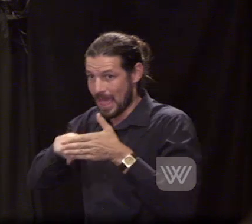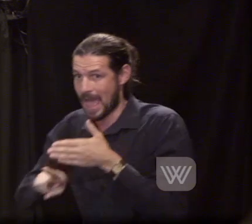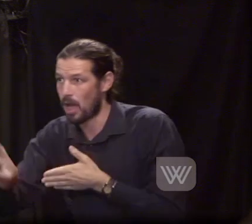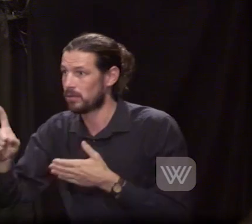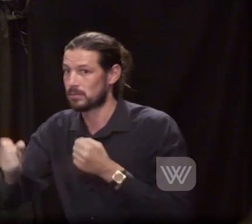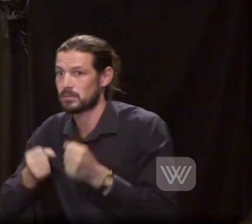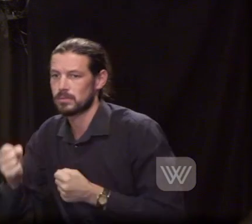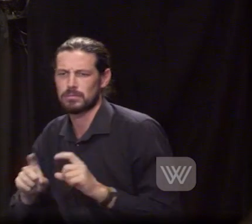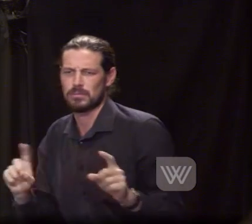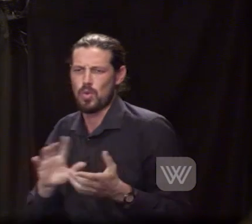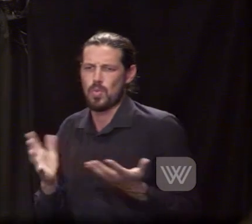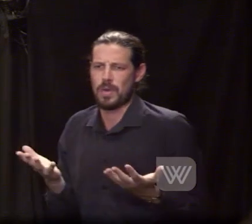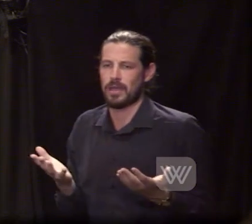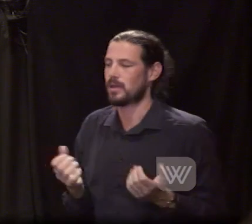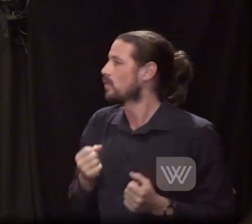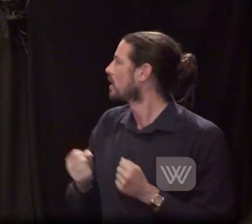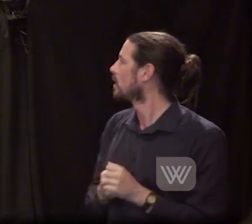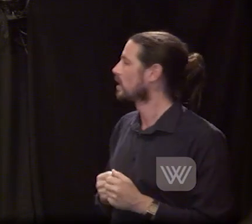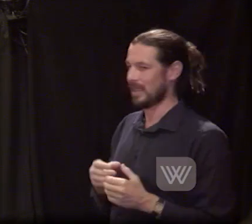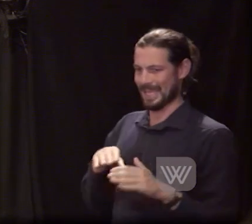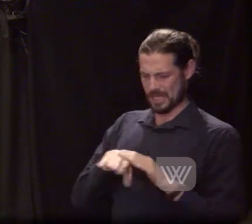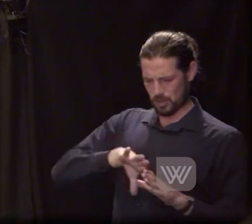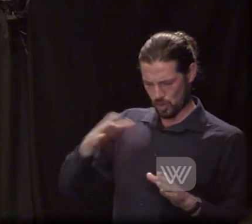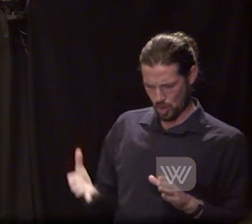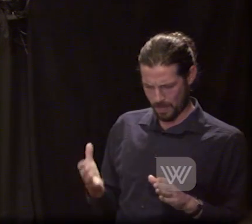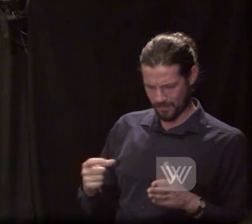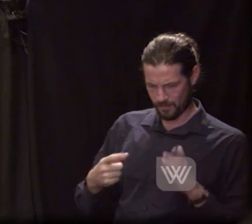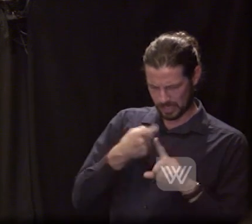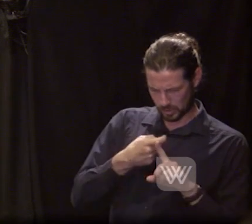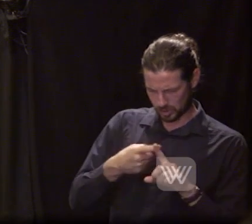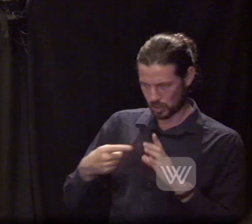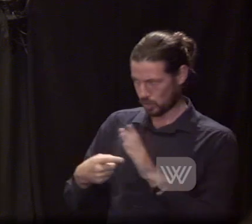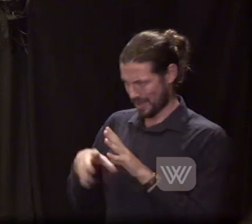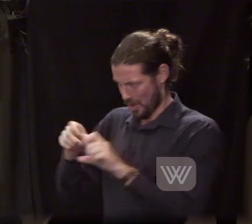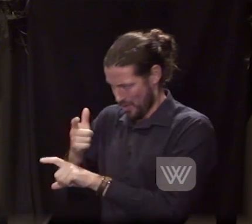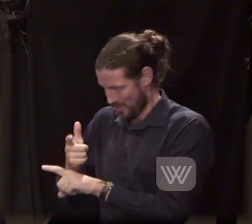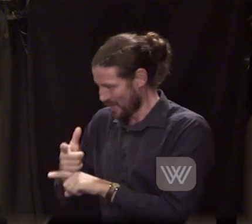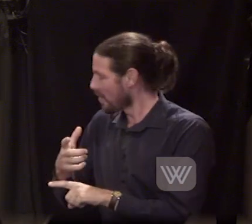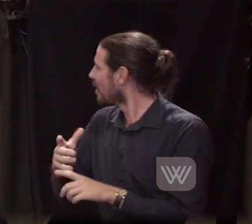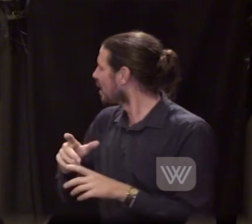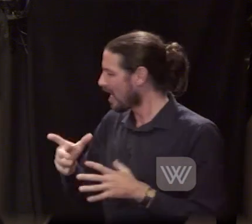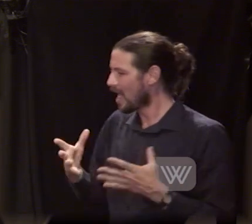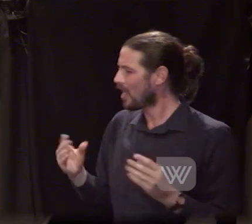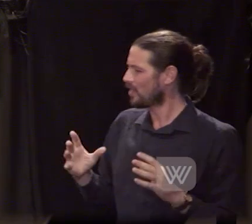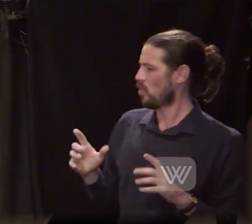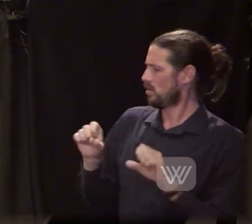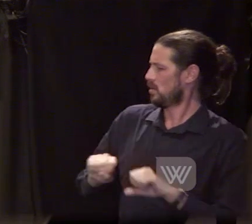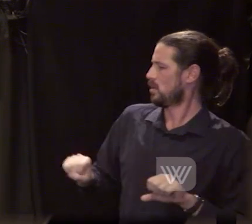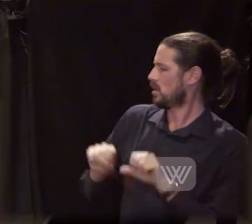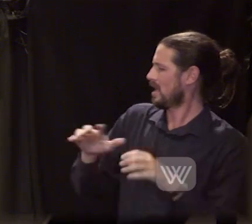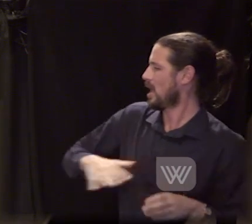kitchen, a toilet, which we'll get to, and then and a workout gym? Yeah, we had a large common space.